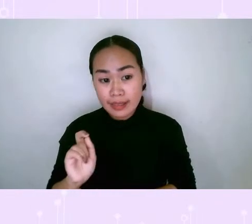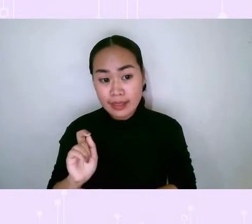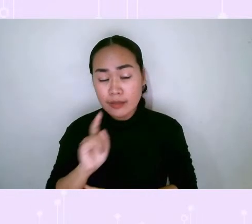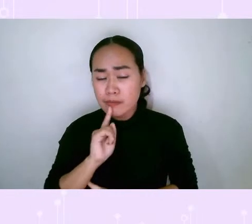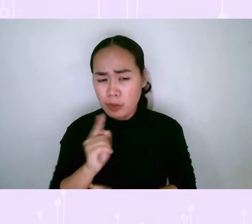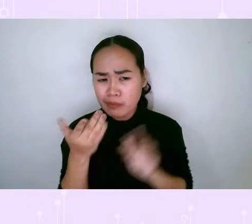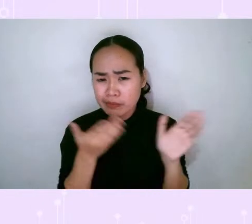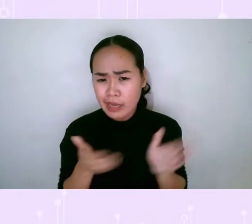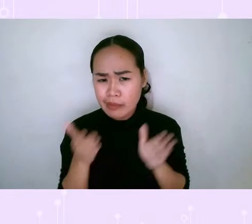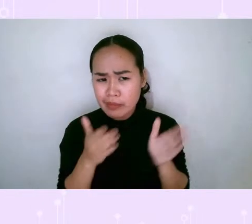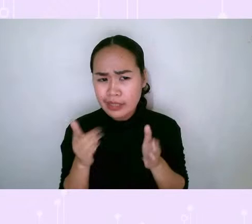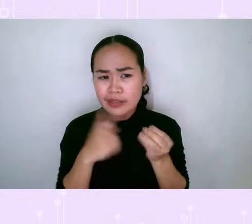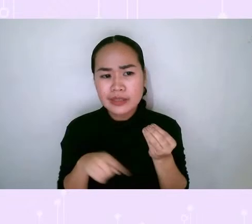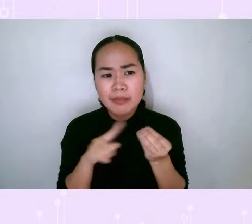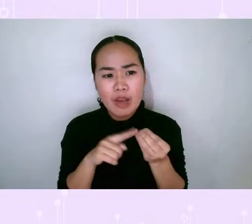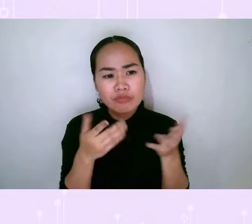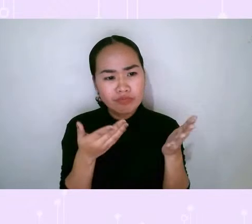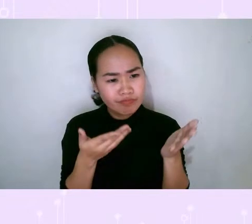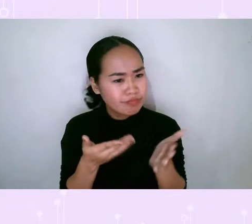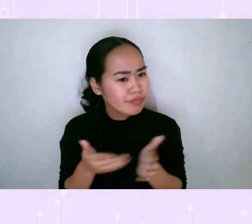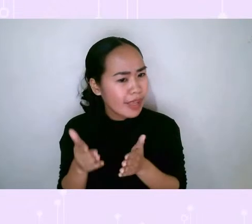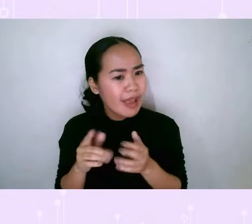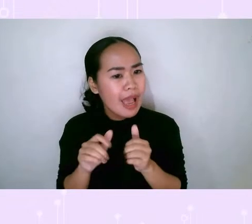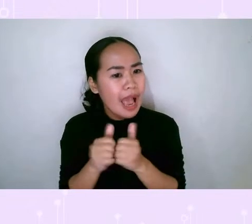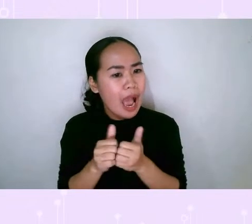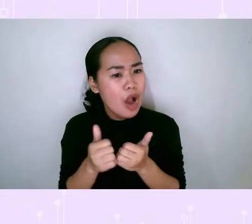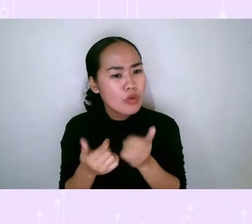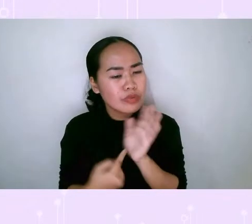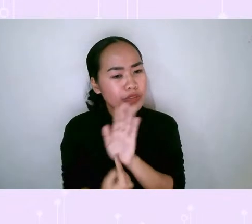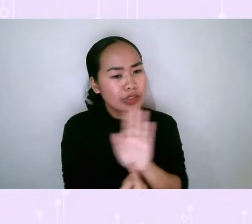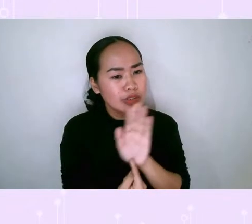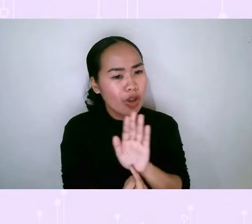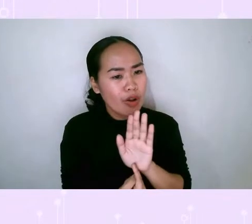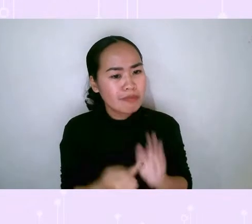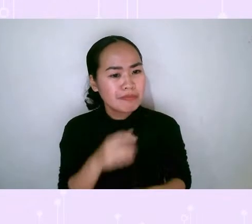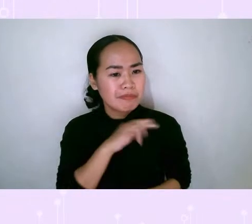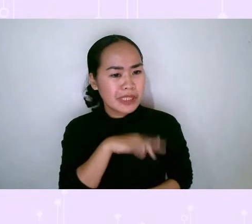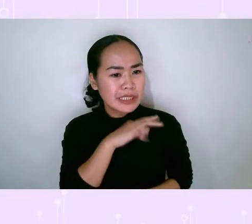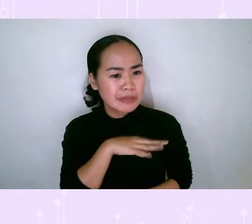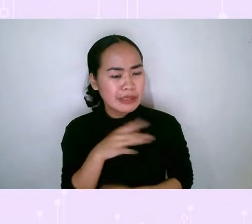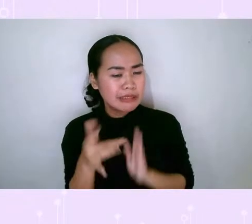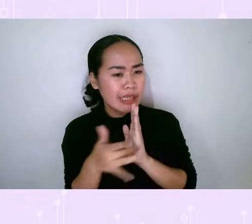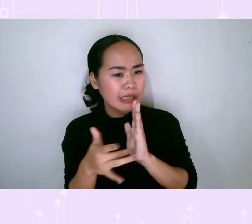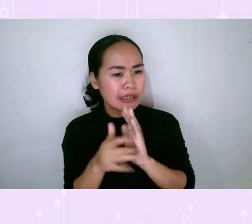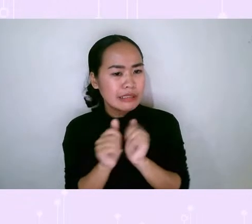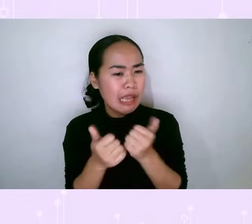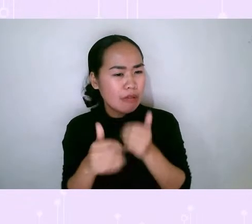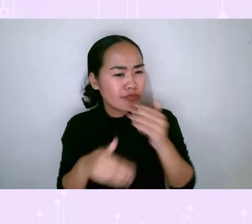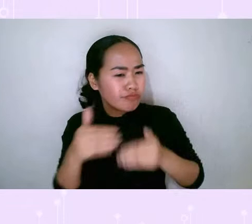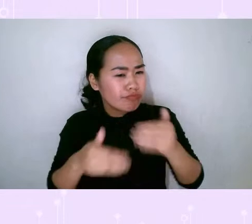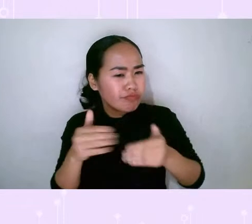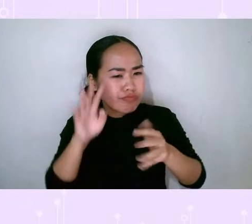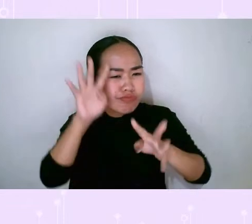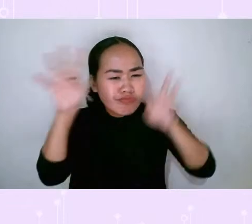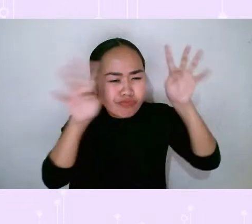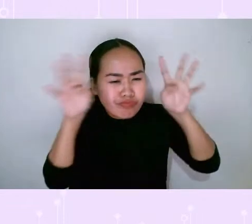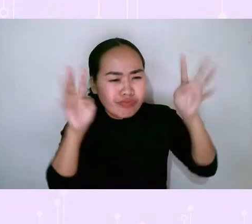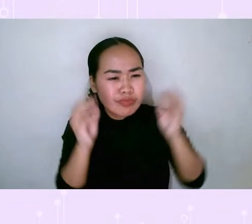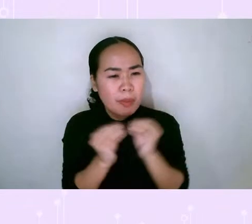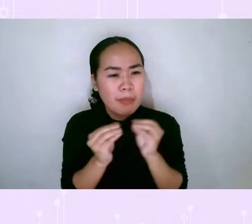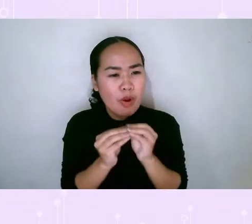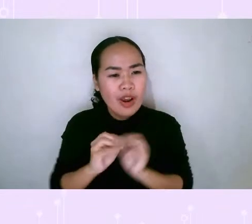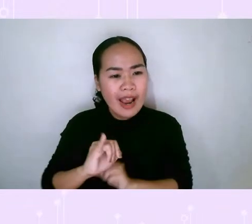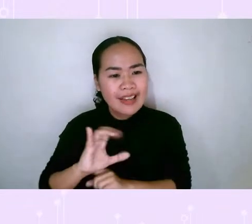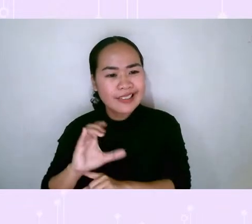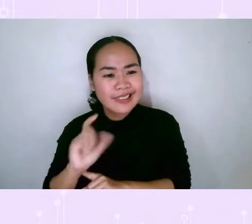preparation of that updated plan, it showed that the benefits of technology, innovation, and ICT are not being fully realized